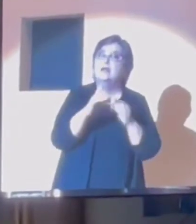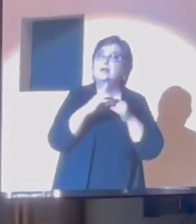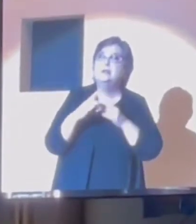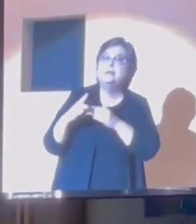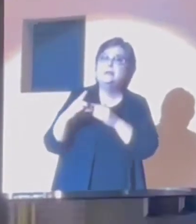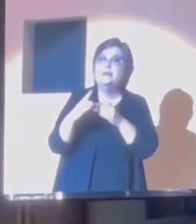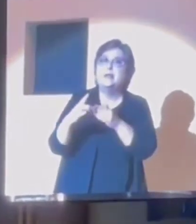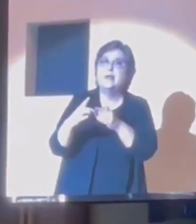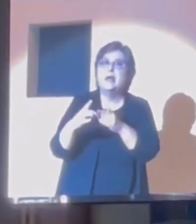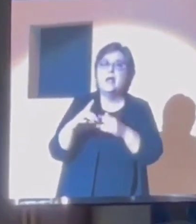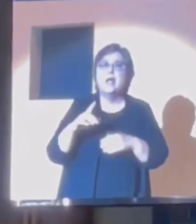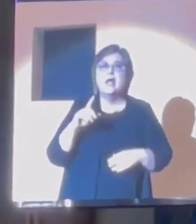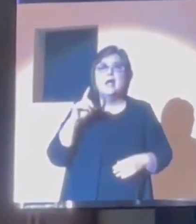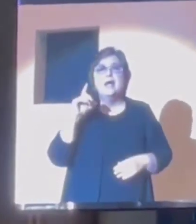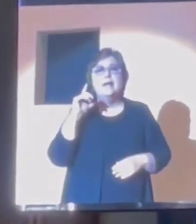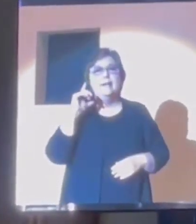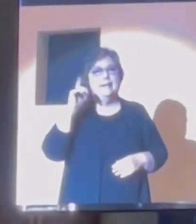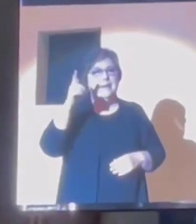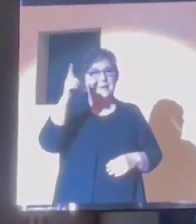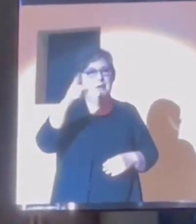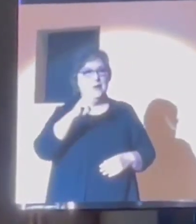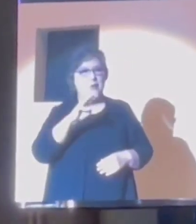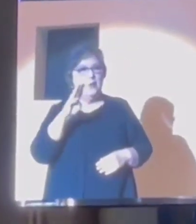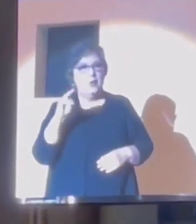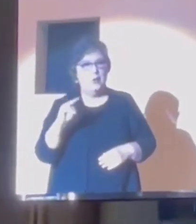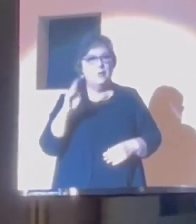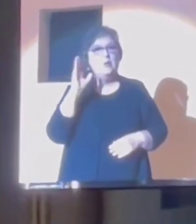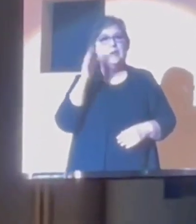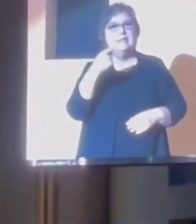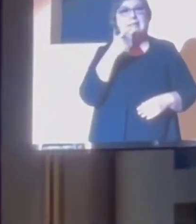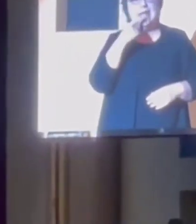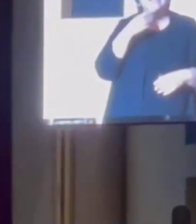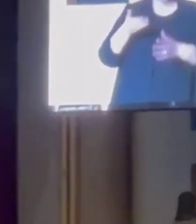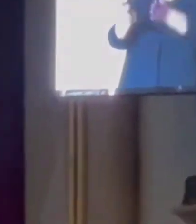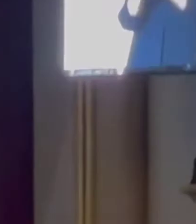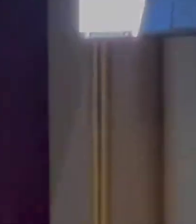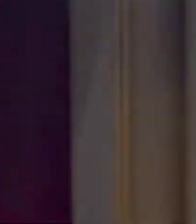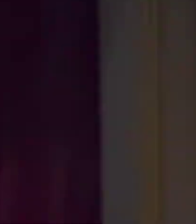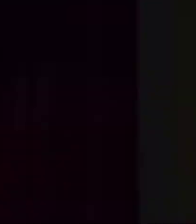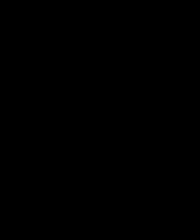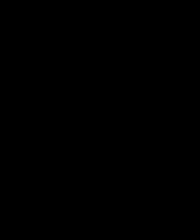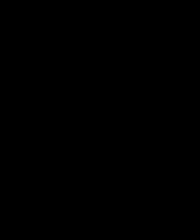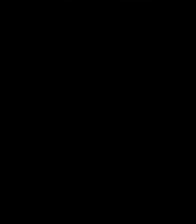later delight in telling people that he asked me out before my mother.